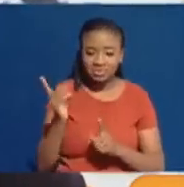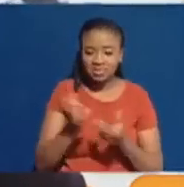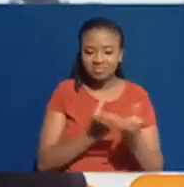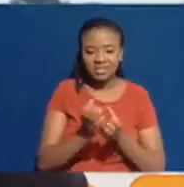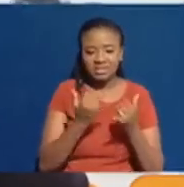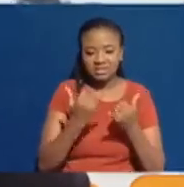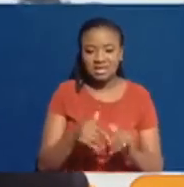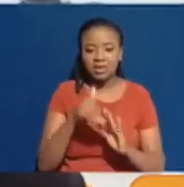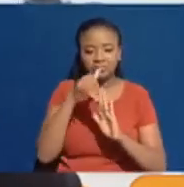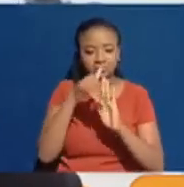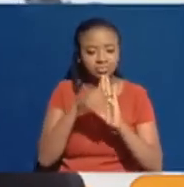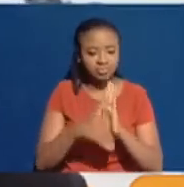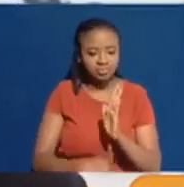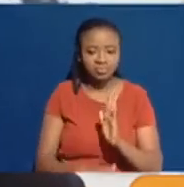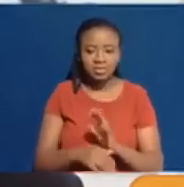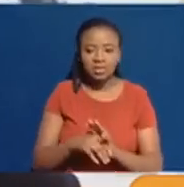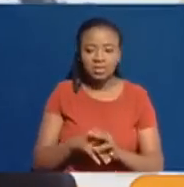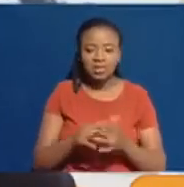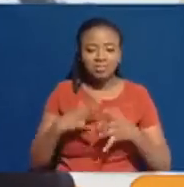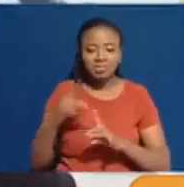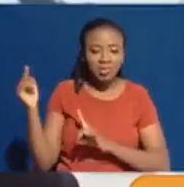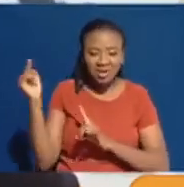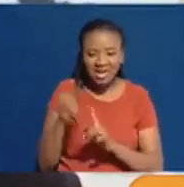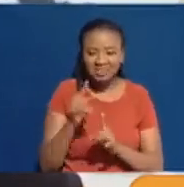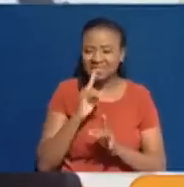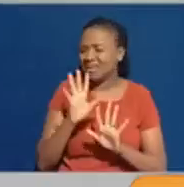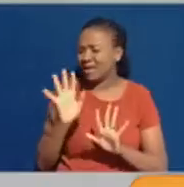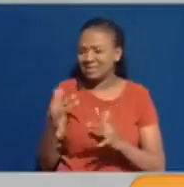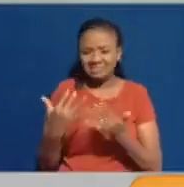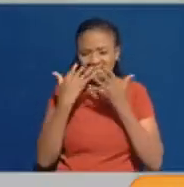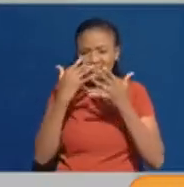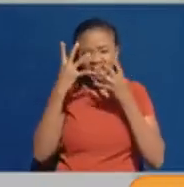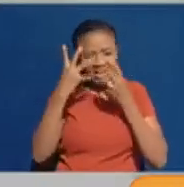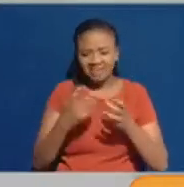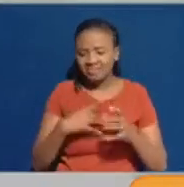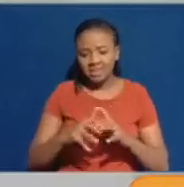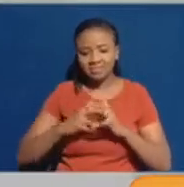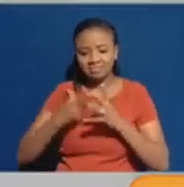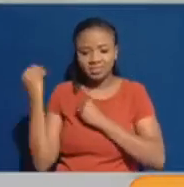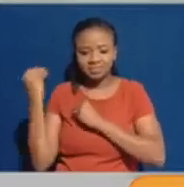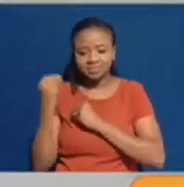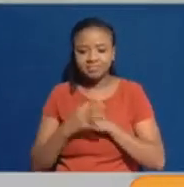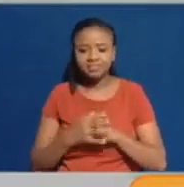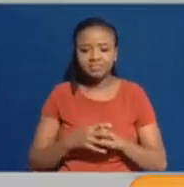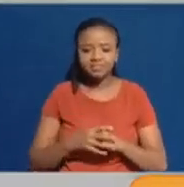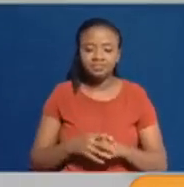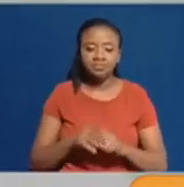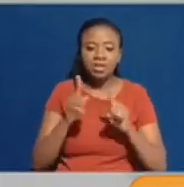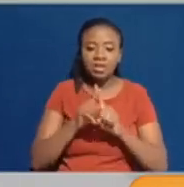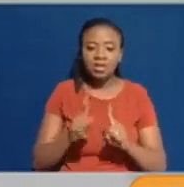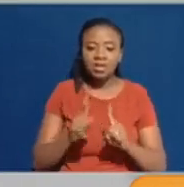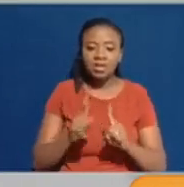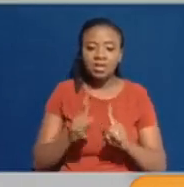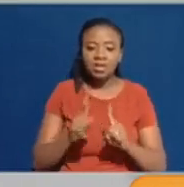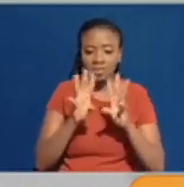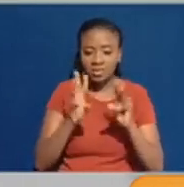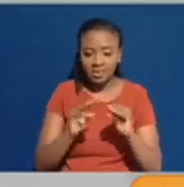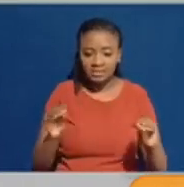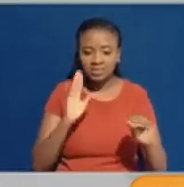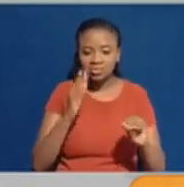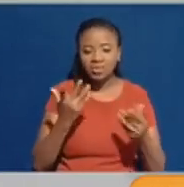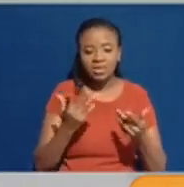chini. Ningana customer wanaingia, wanasema, oh, harufu nini. The budget smell will decline and go eventually.